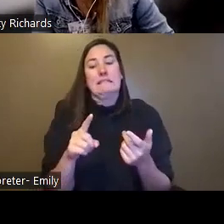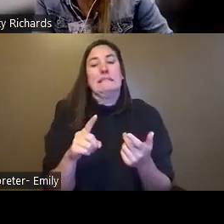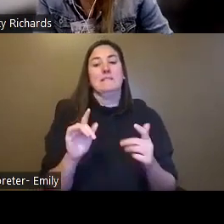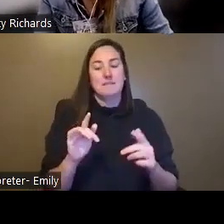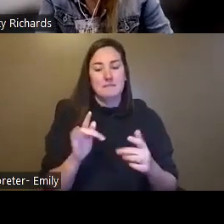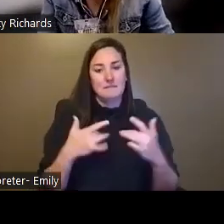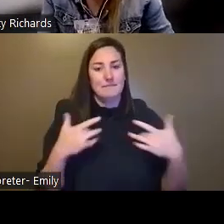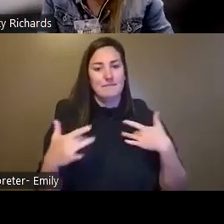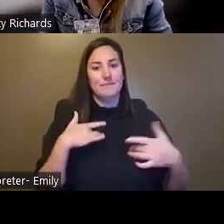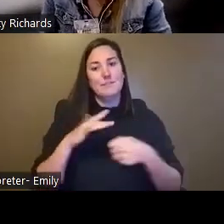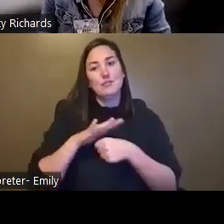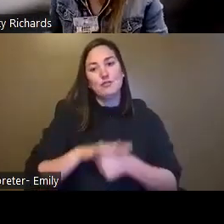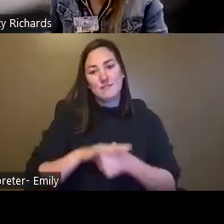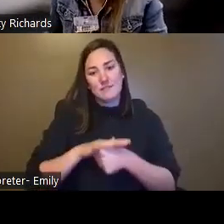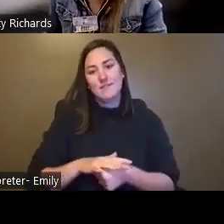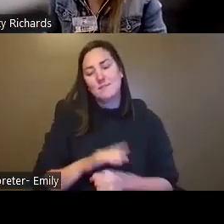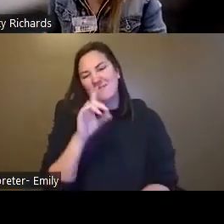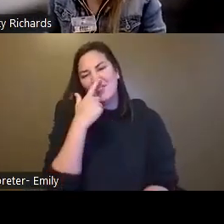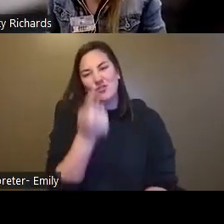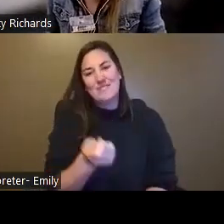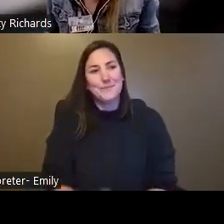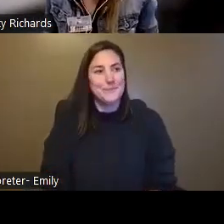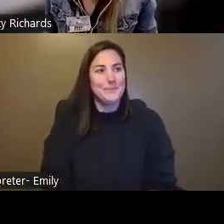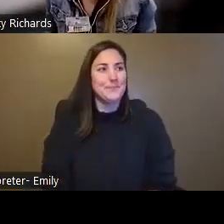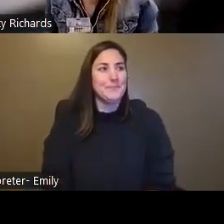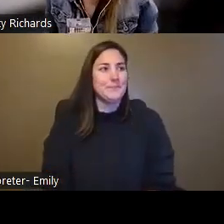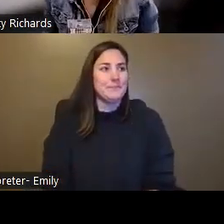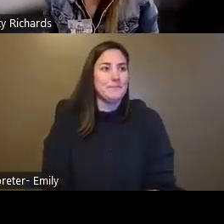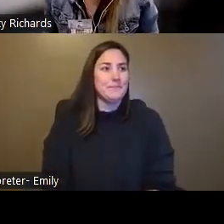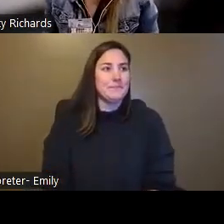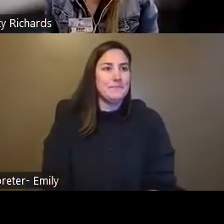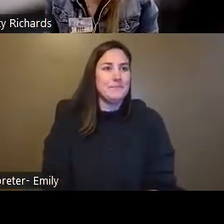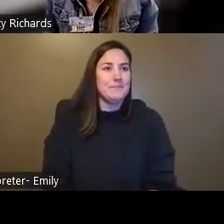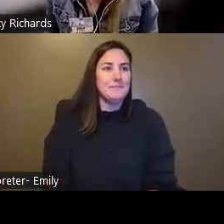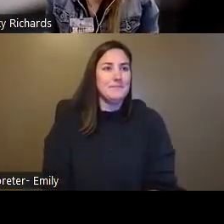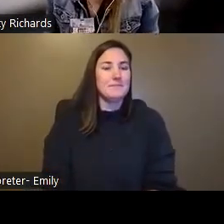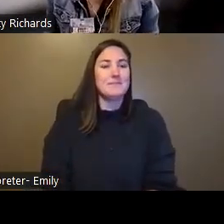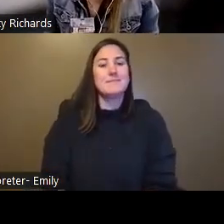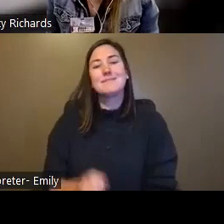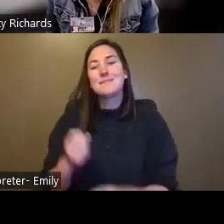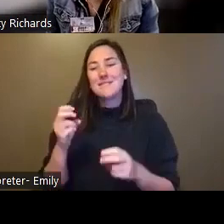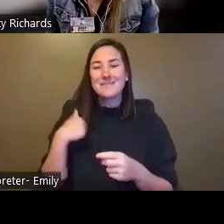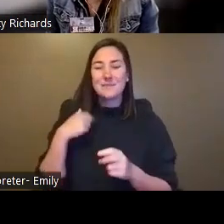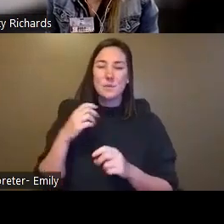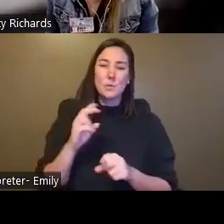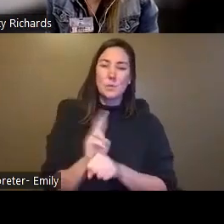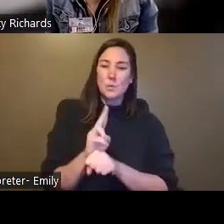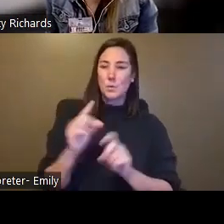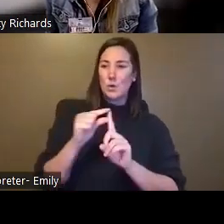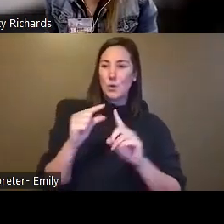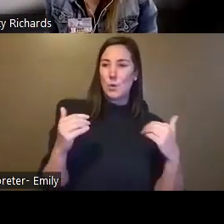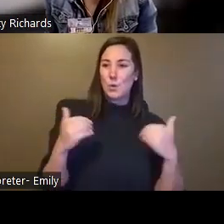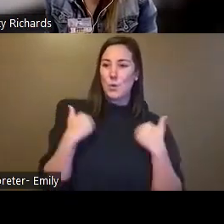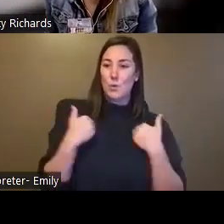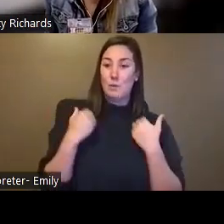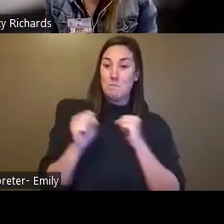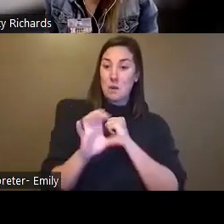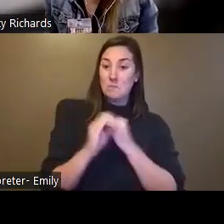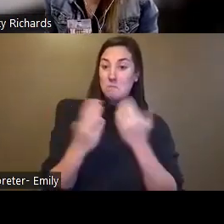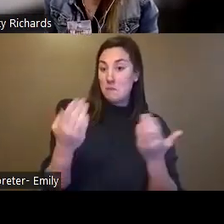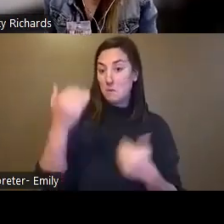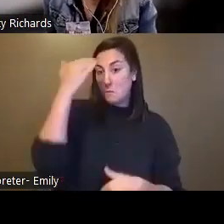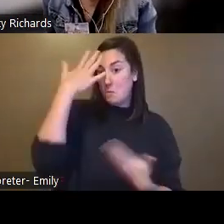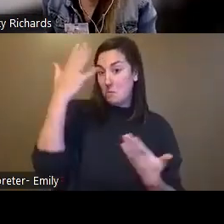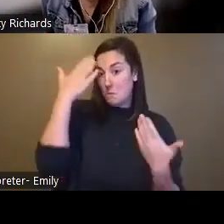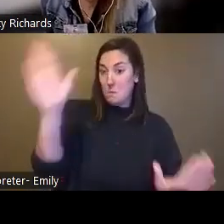found. Kind of interesting. Just wanted to, when I say youth marketing, it's kind of like a term maybe people haven't heard of.